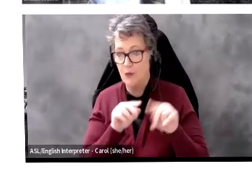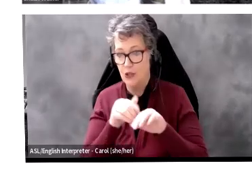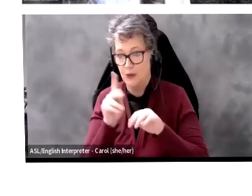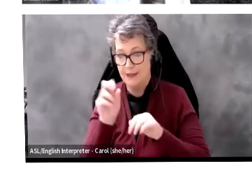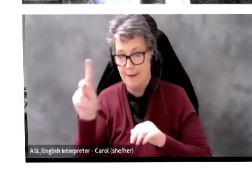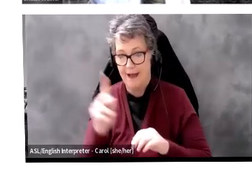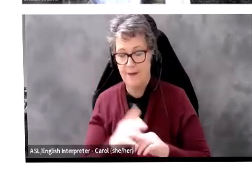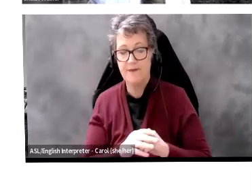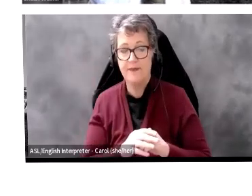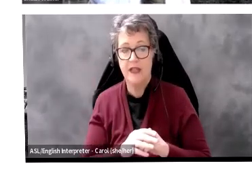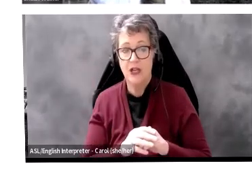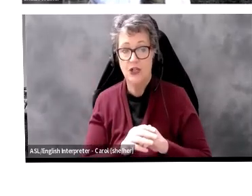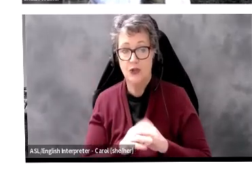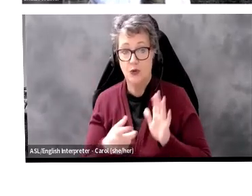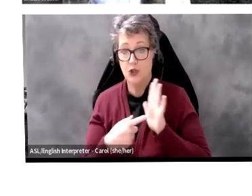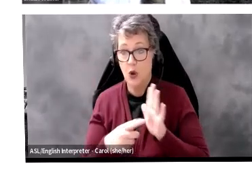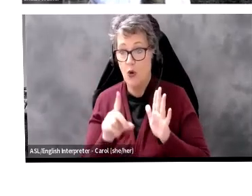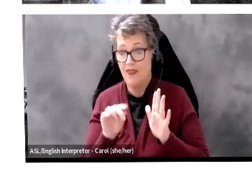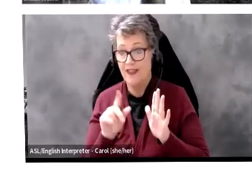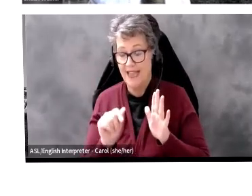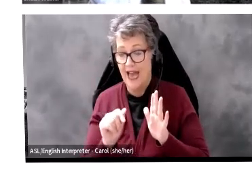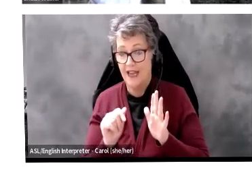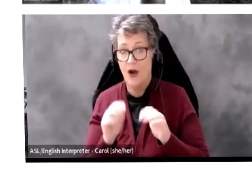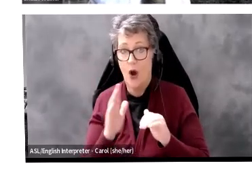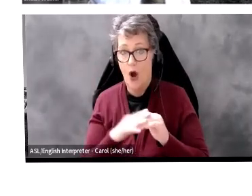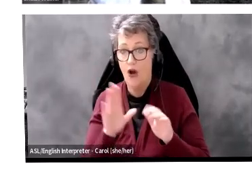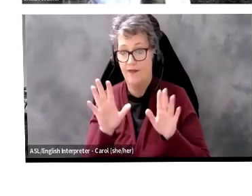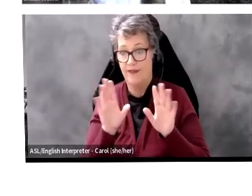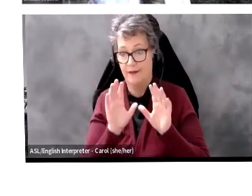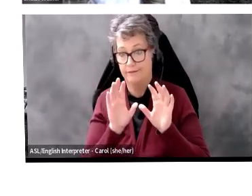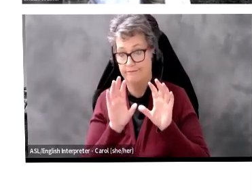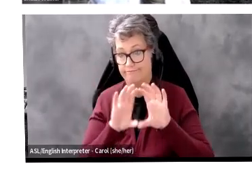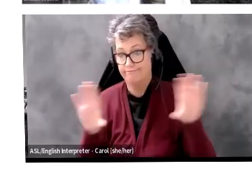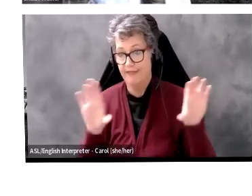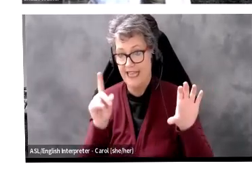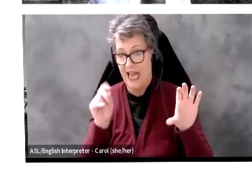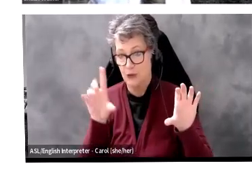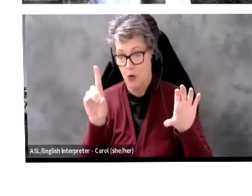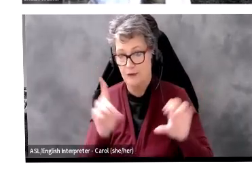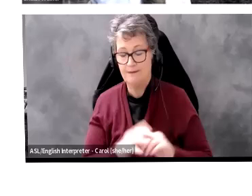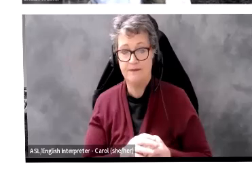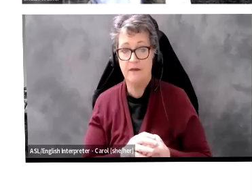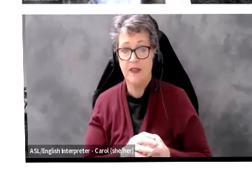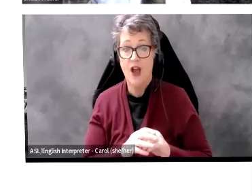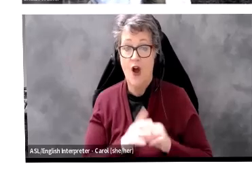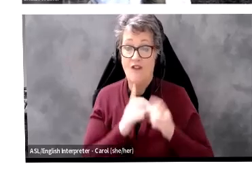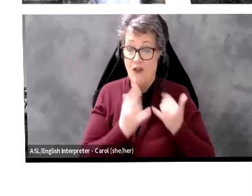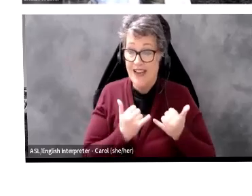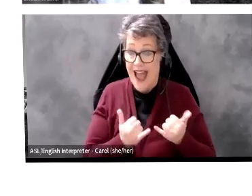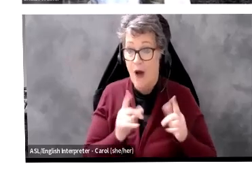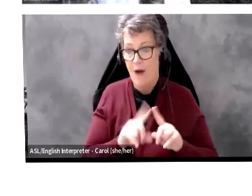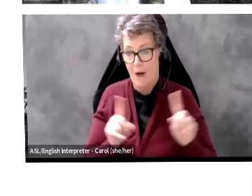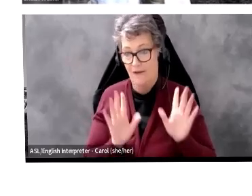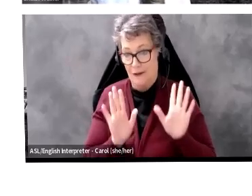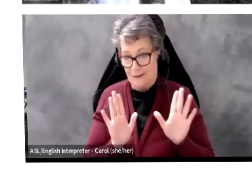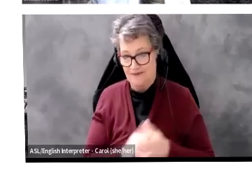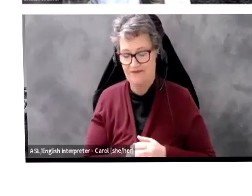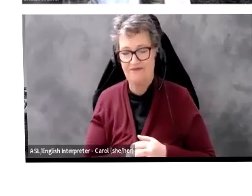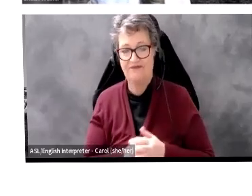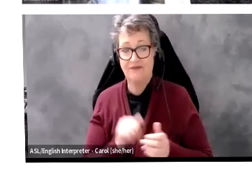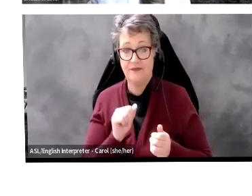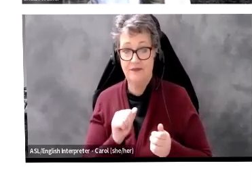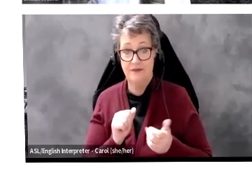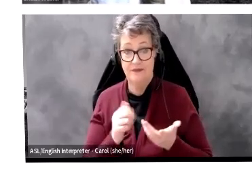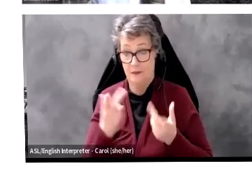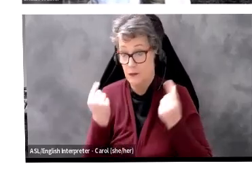returned to be reflective of the data on the dashboard. In the interim, however, our